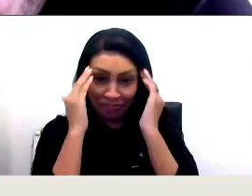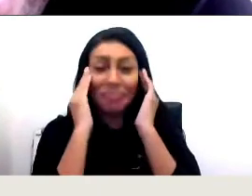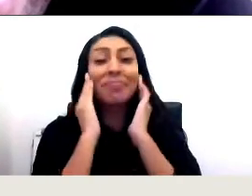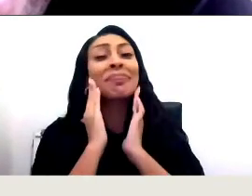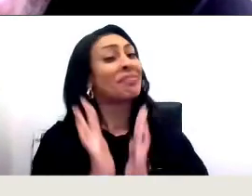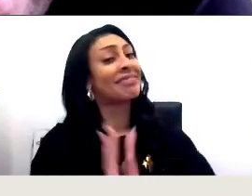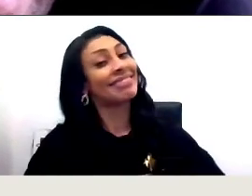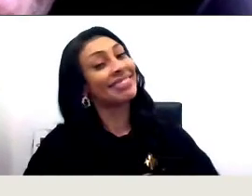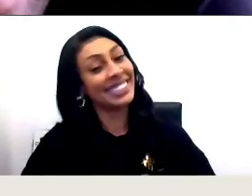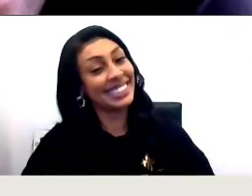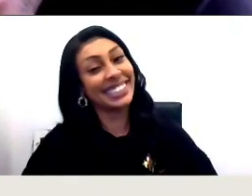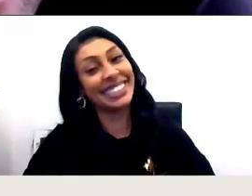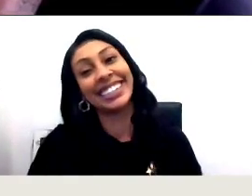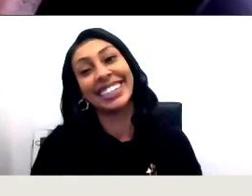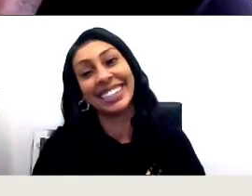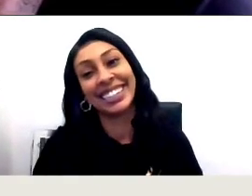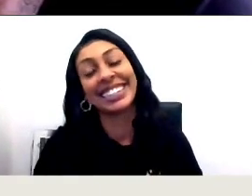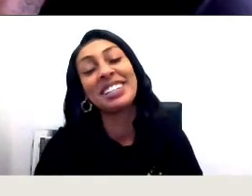bashful.